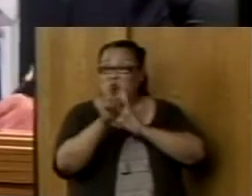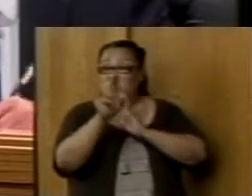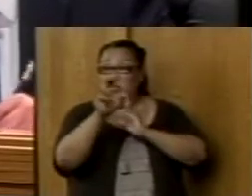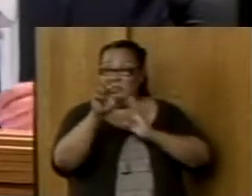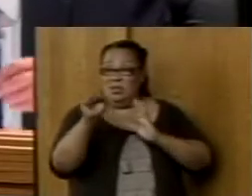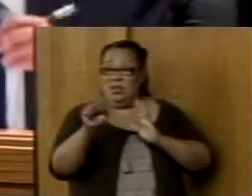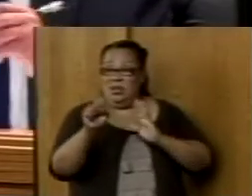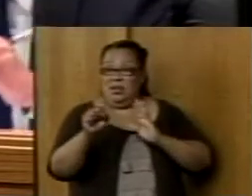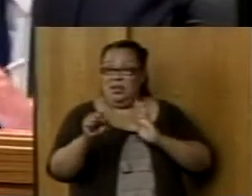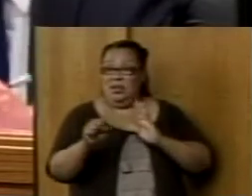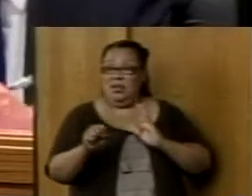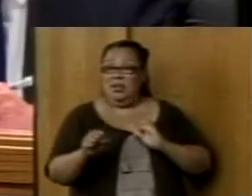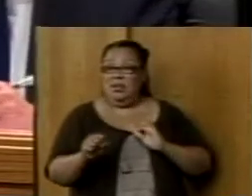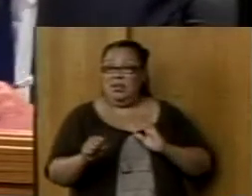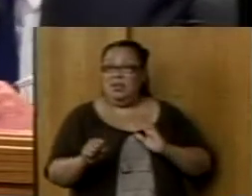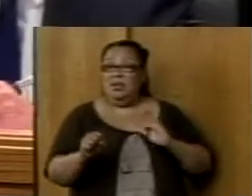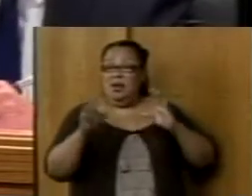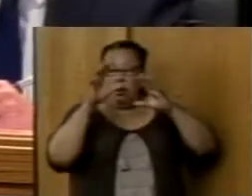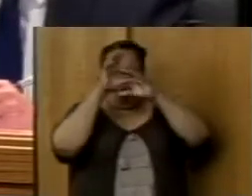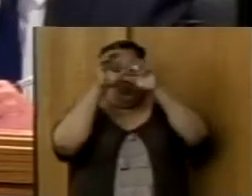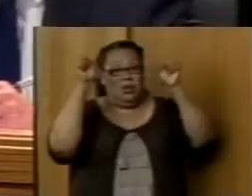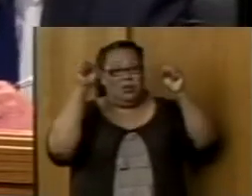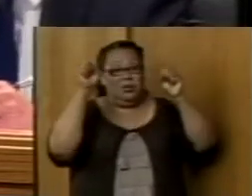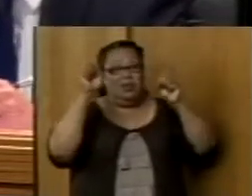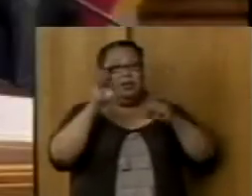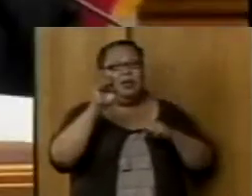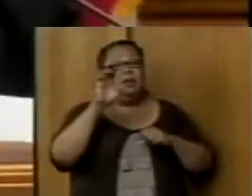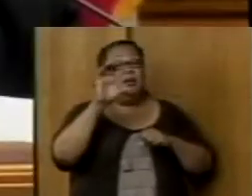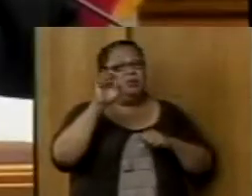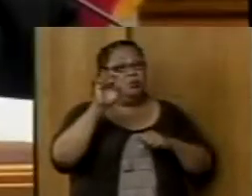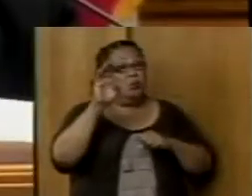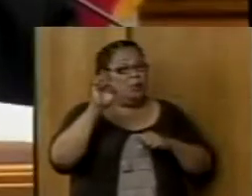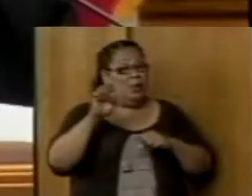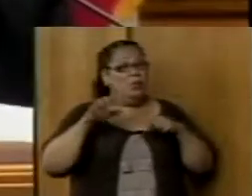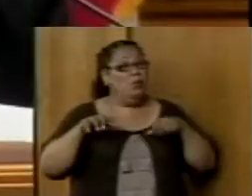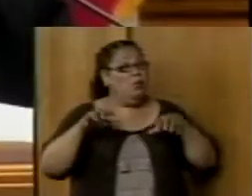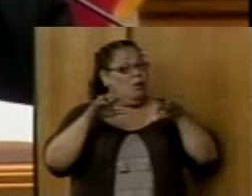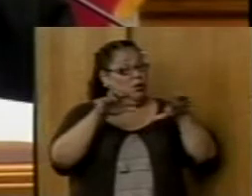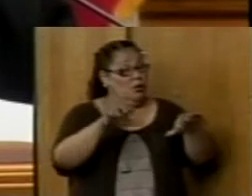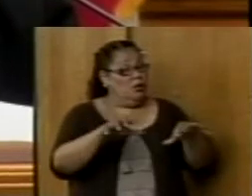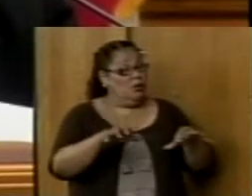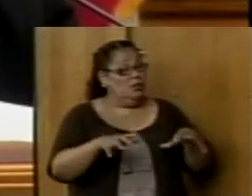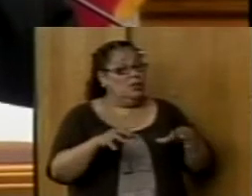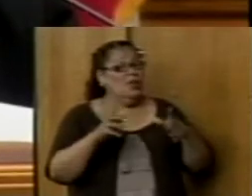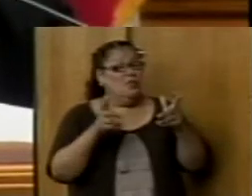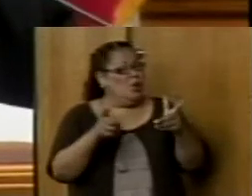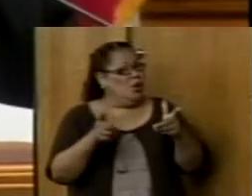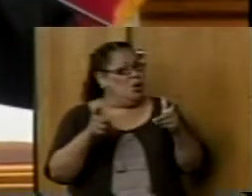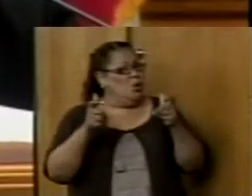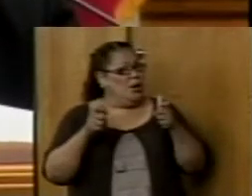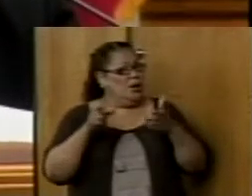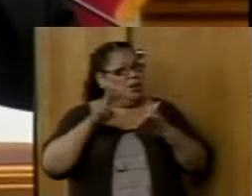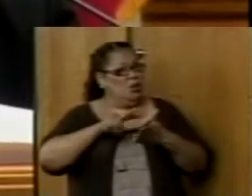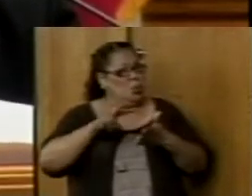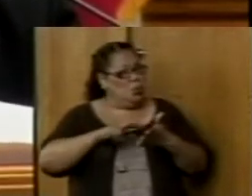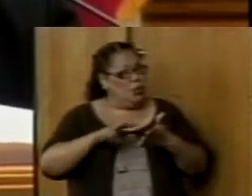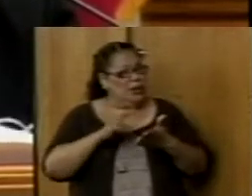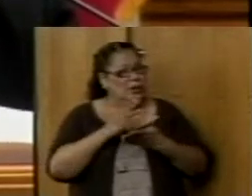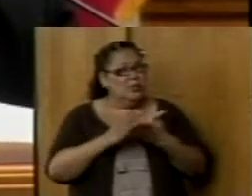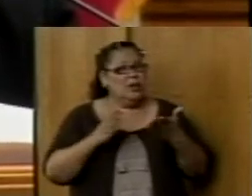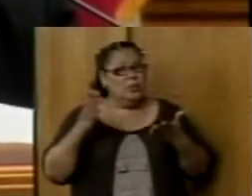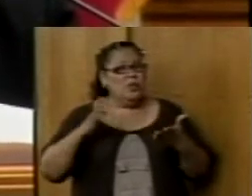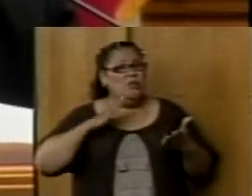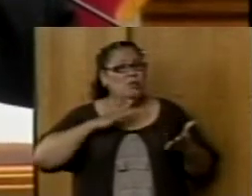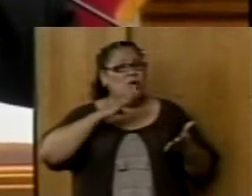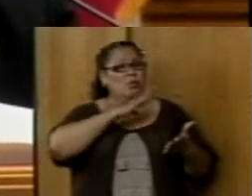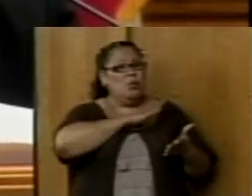Montoya. President Escobedo, members of the board, audience, I'd like to very quickly read something from a